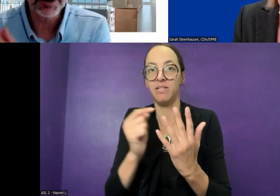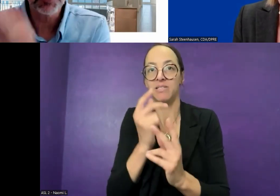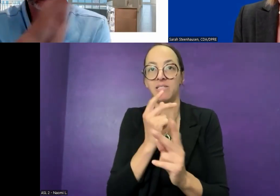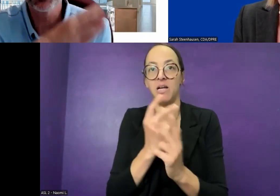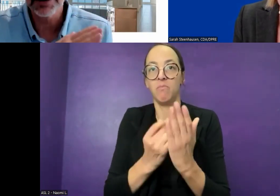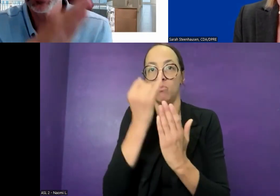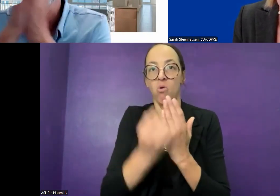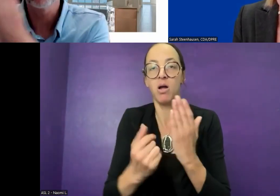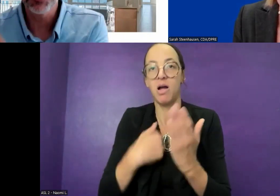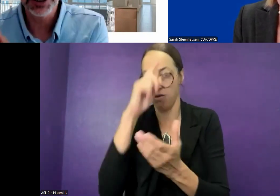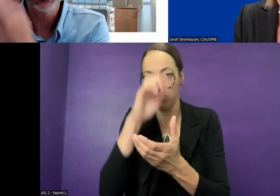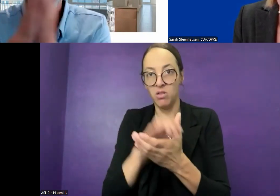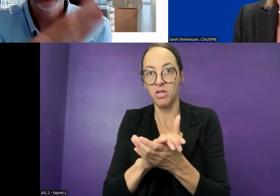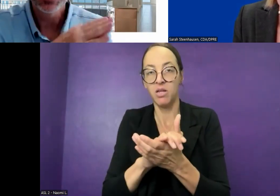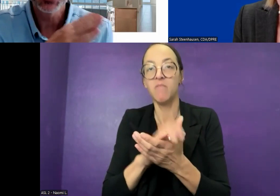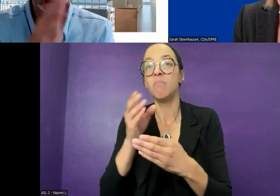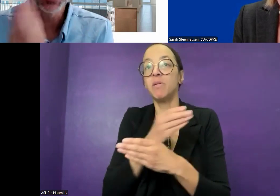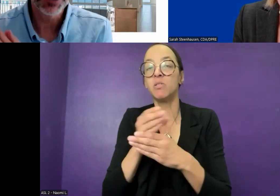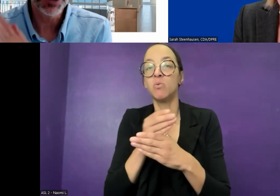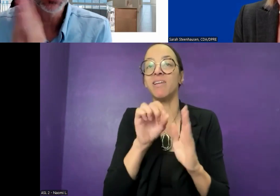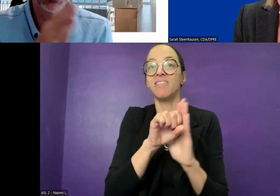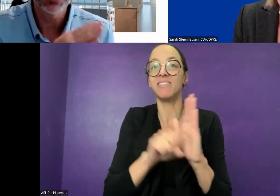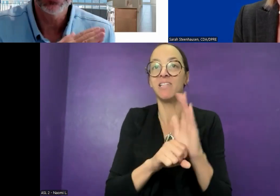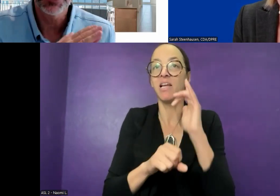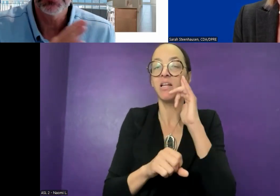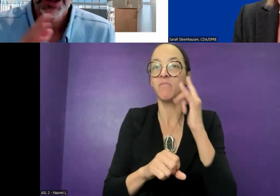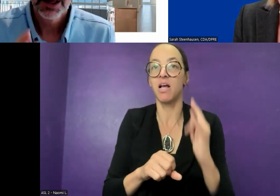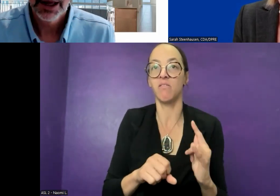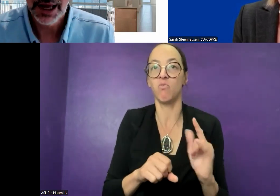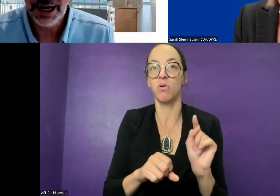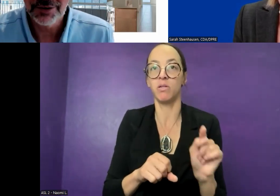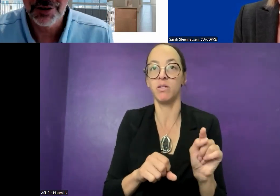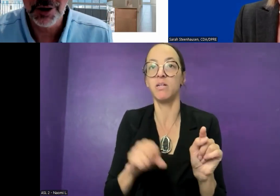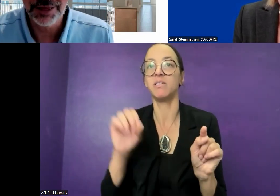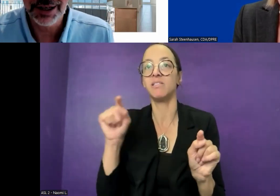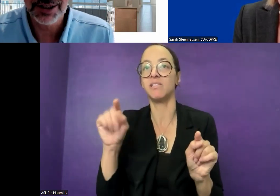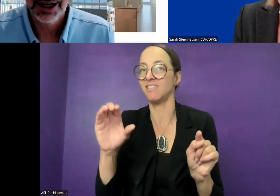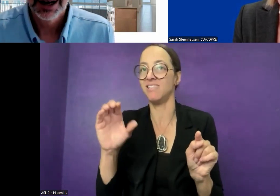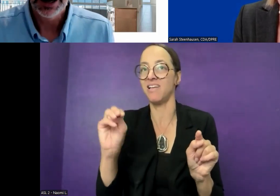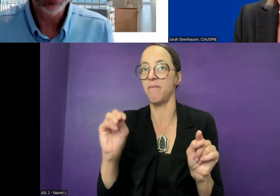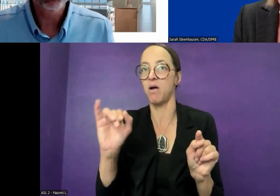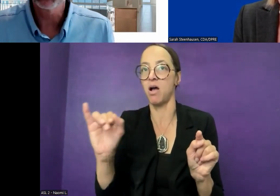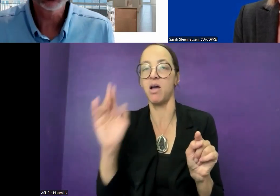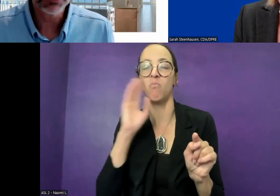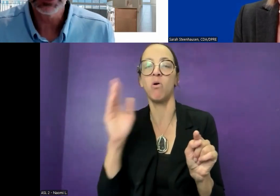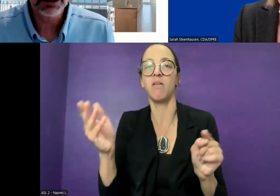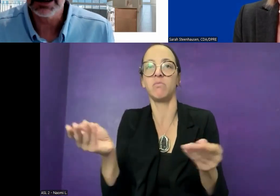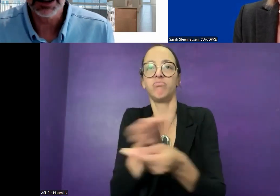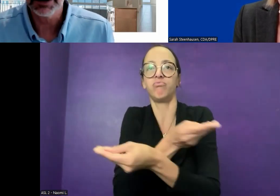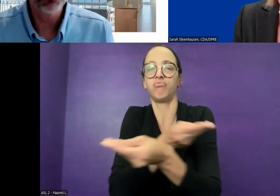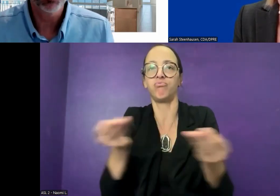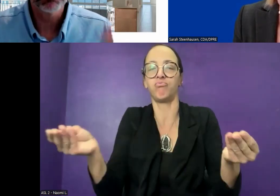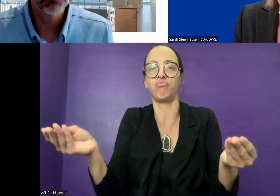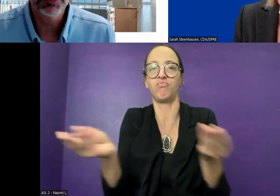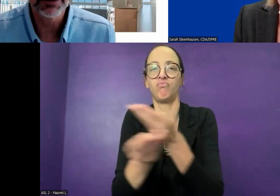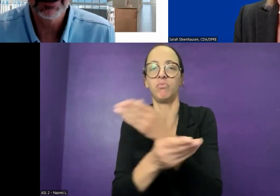flow between the state of California and CMMI. And so I think it's really unclear